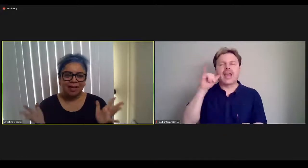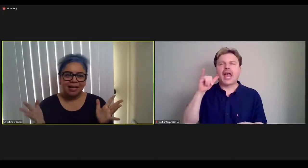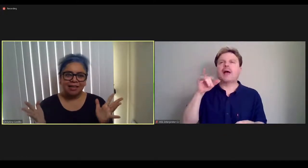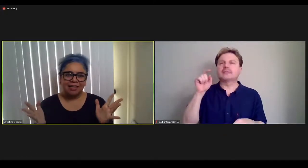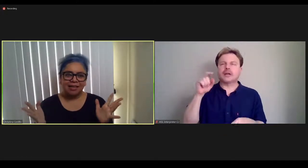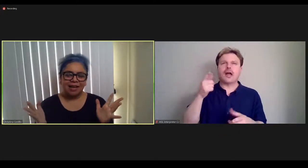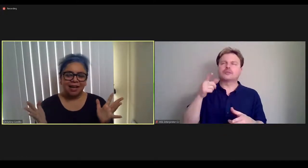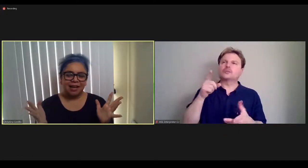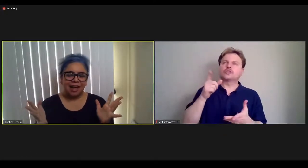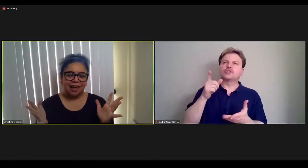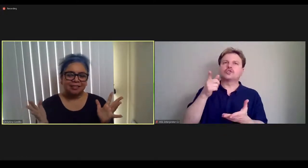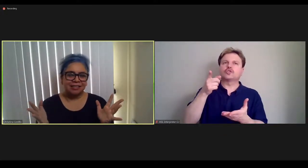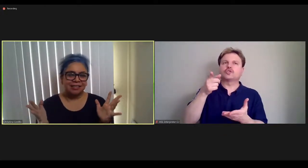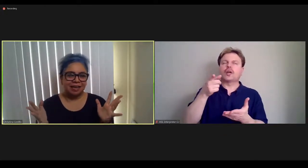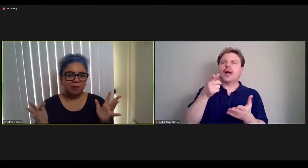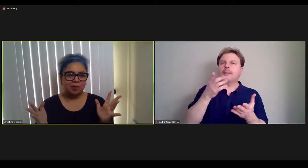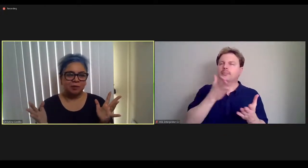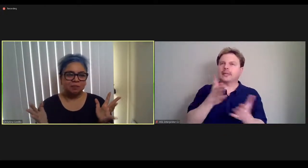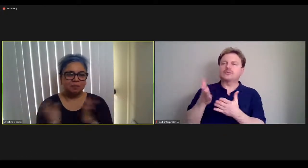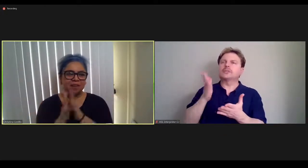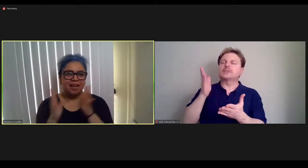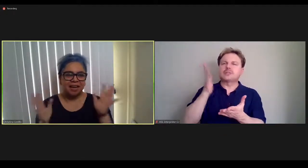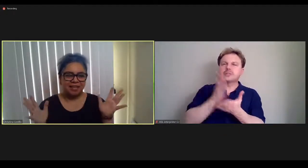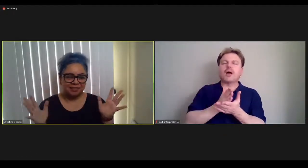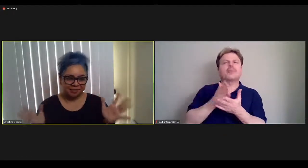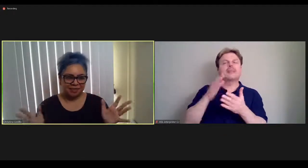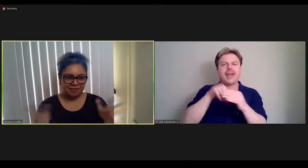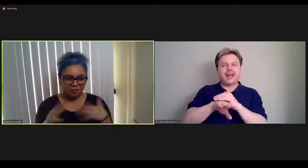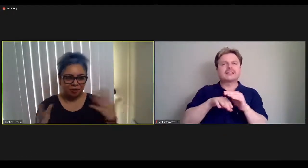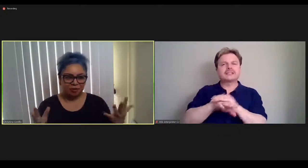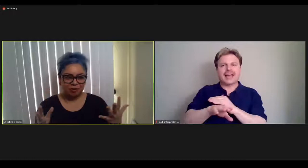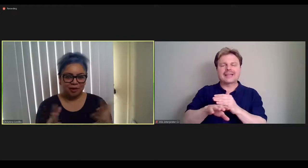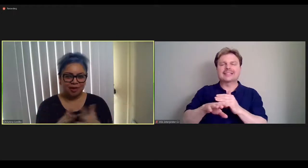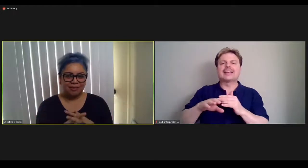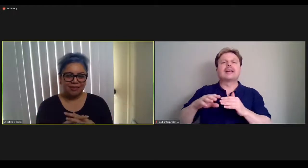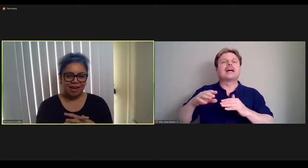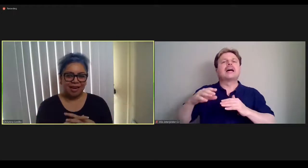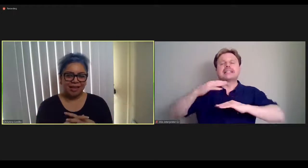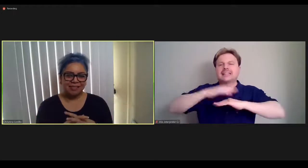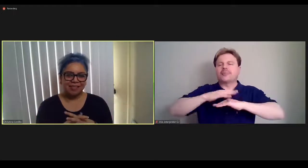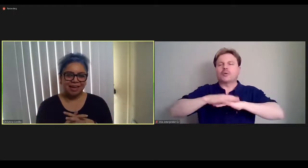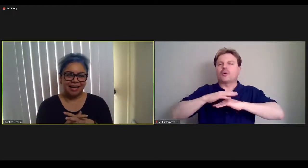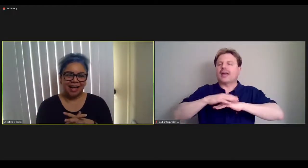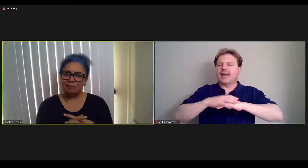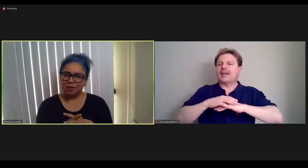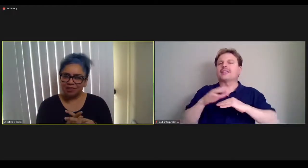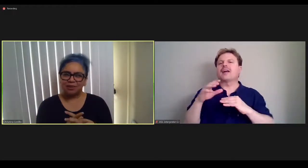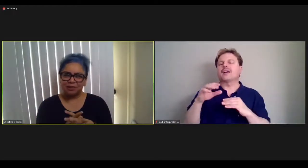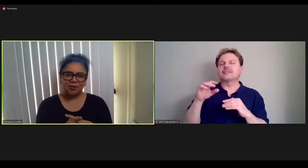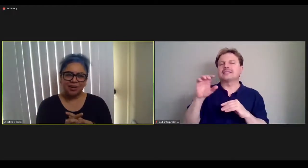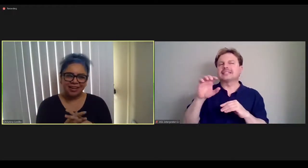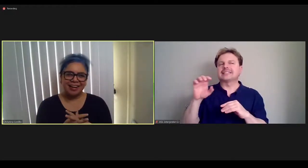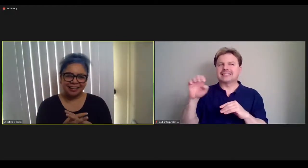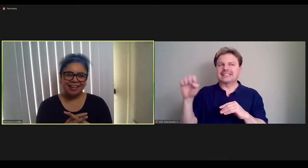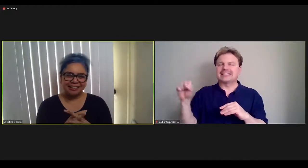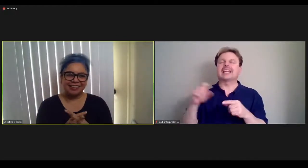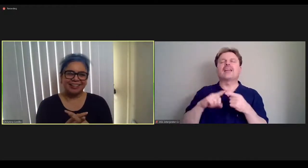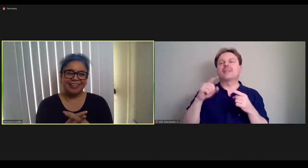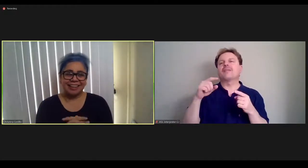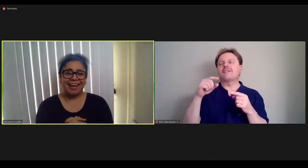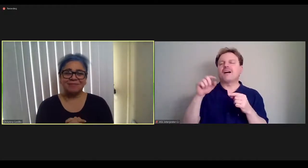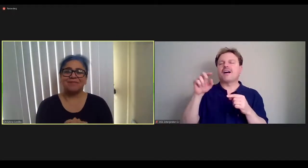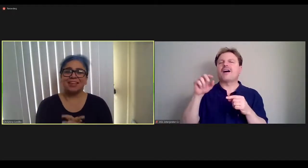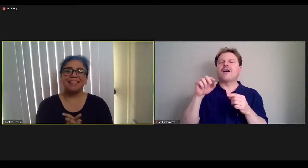staffing the access table at C's in the virtual space. And I'm pretty sure I got